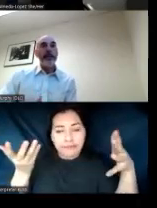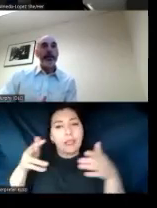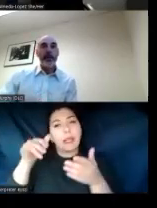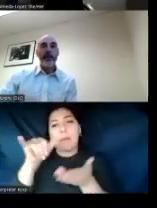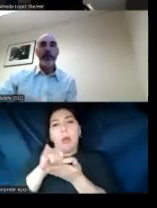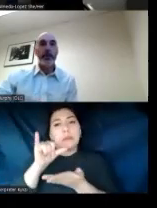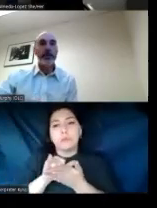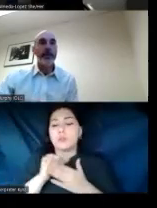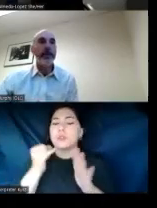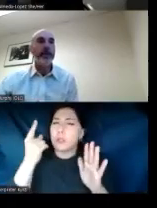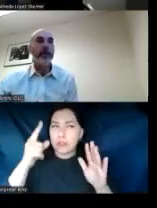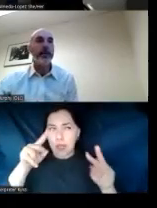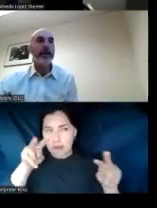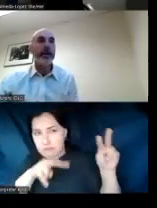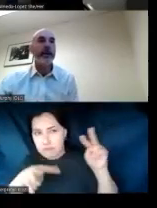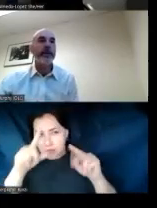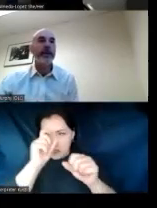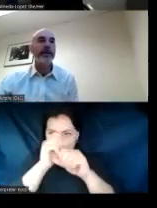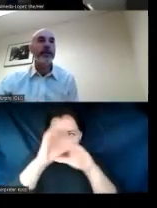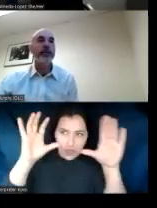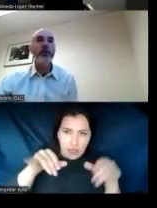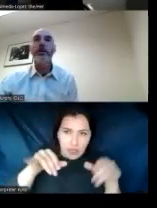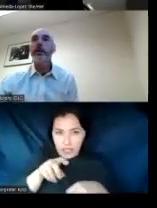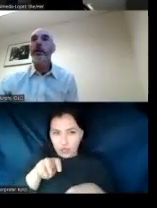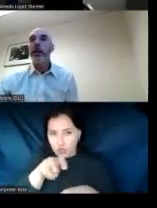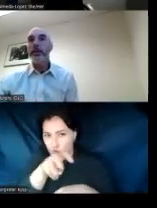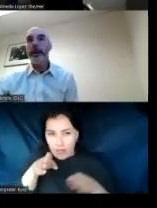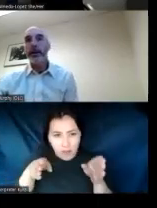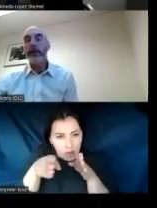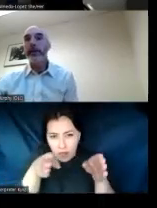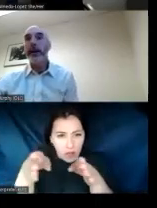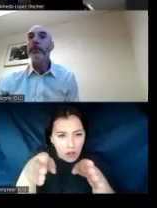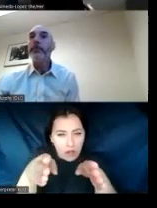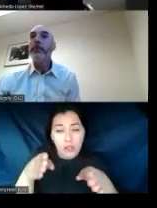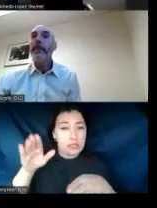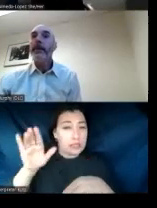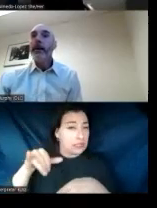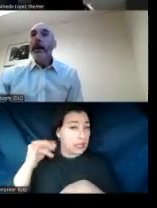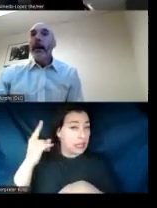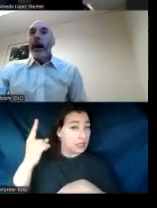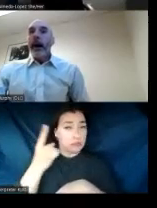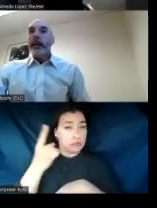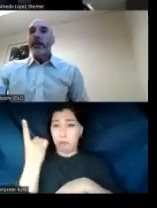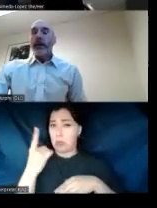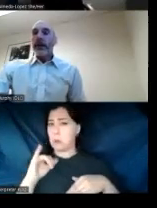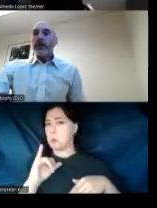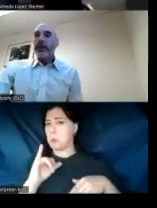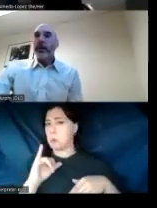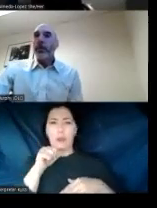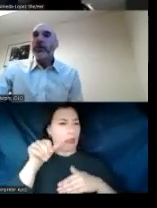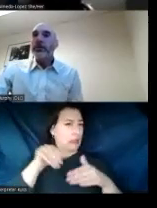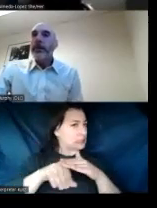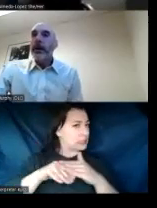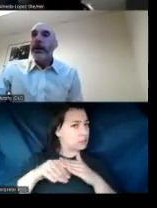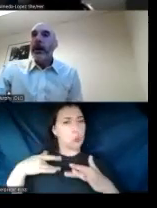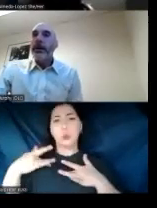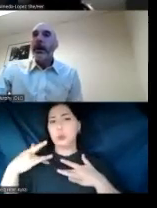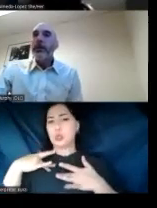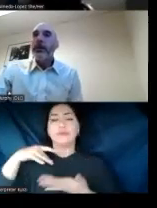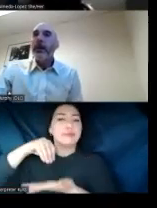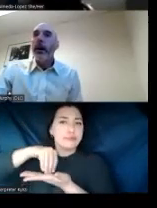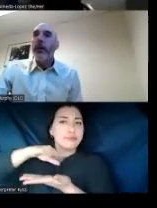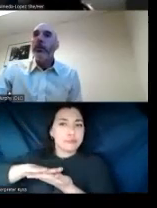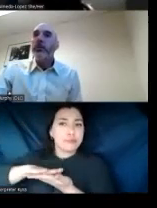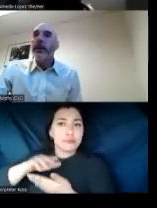And if there's something that you see that concerns you, make a note of that. Just want to address the question that popped